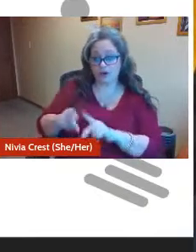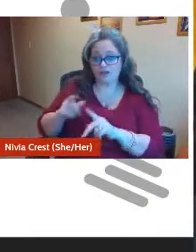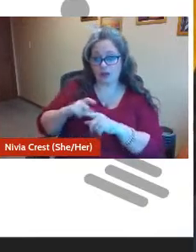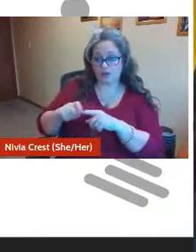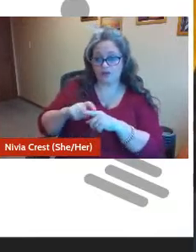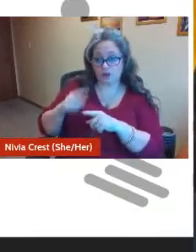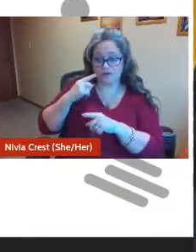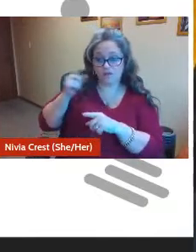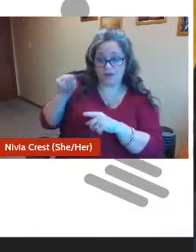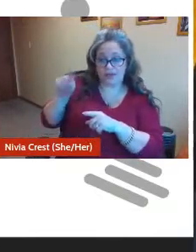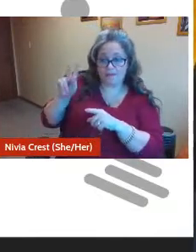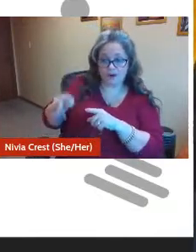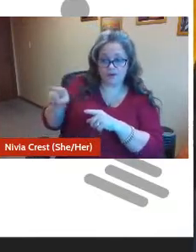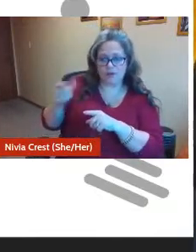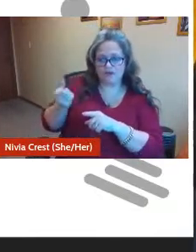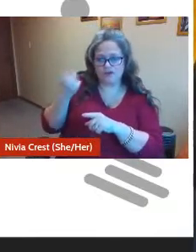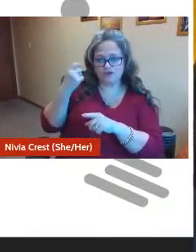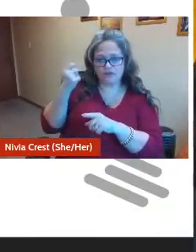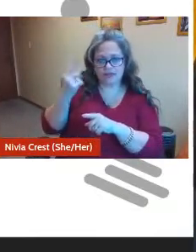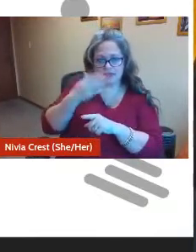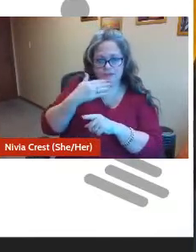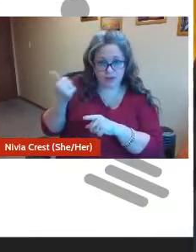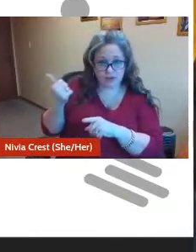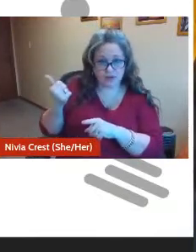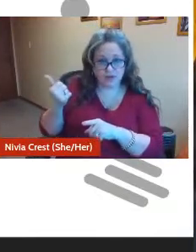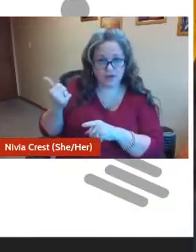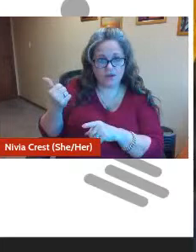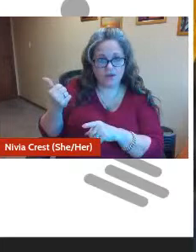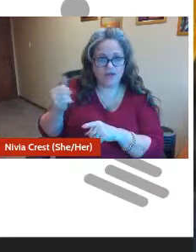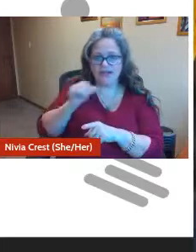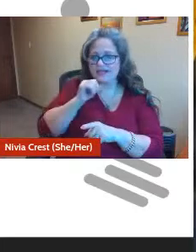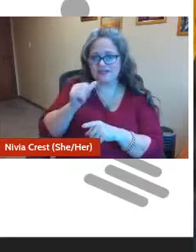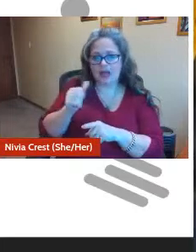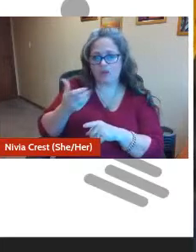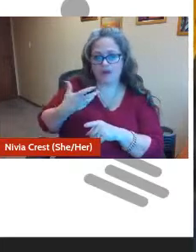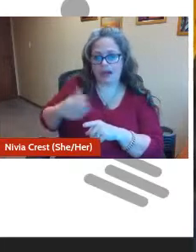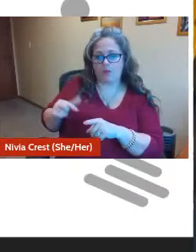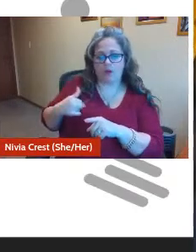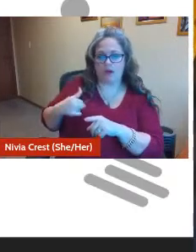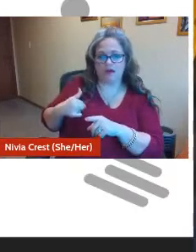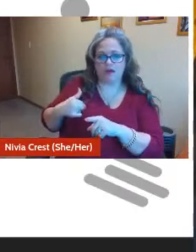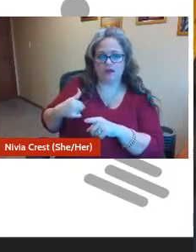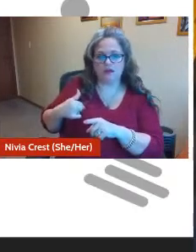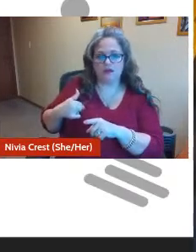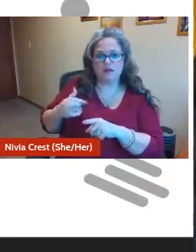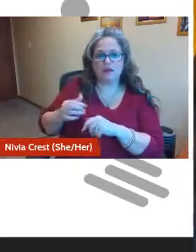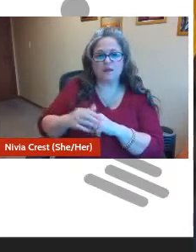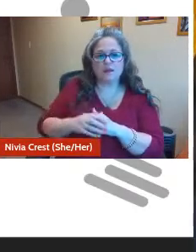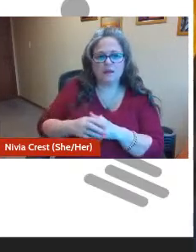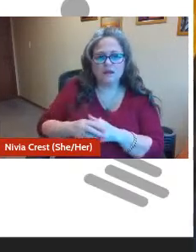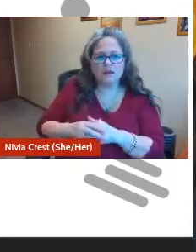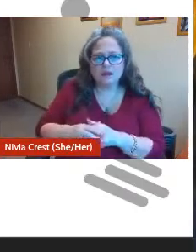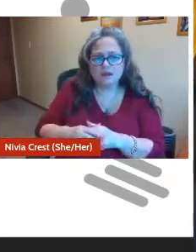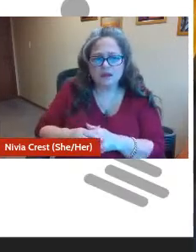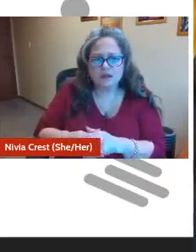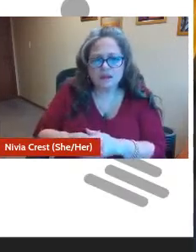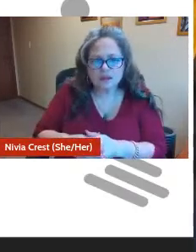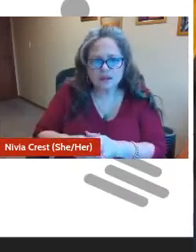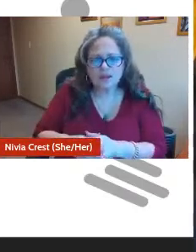for will have understanding that, well, this is not what I want, because they want something further. So if anything